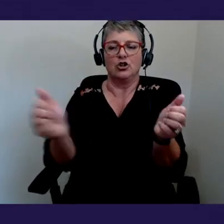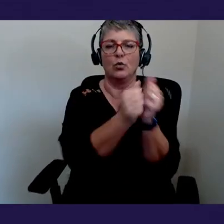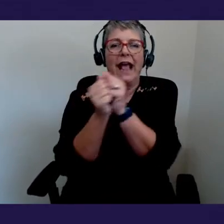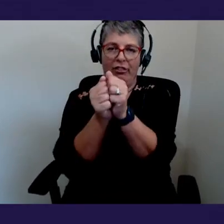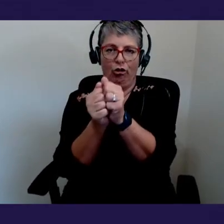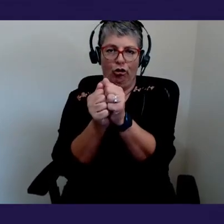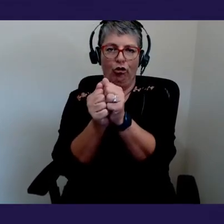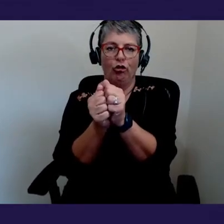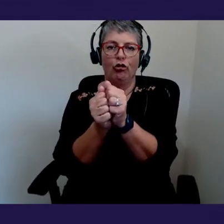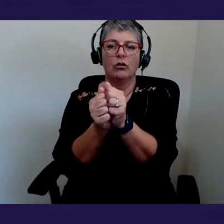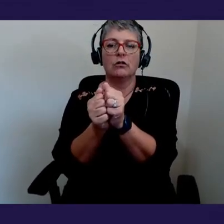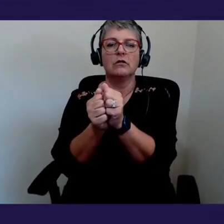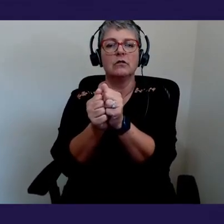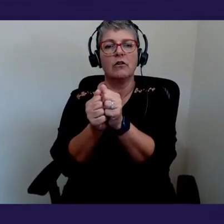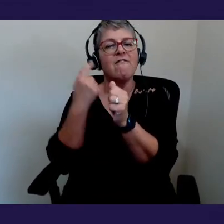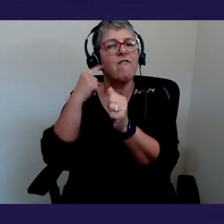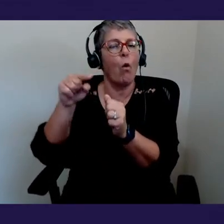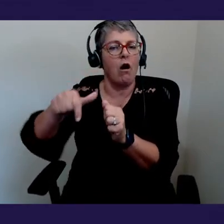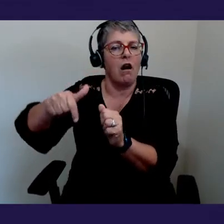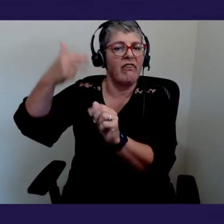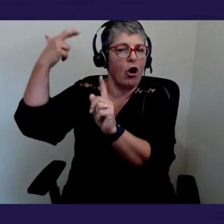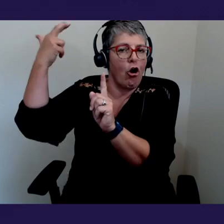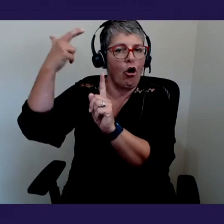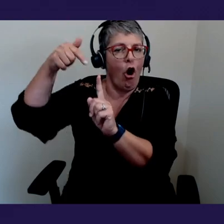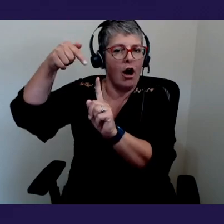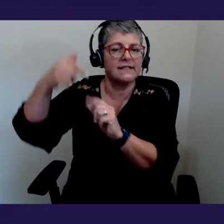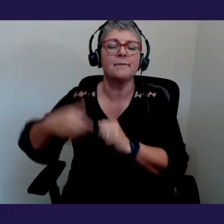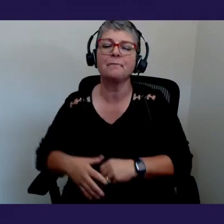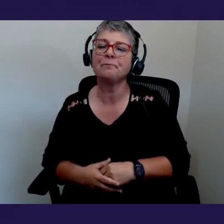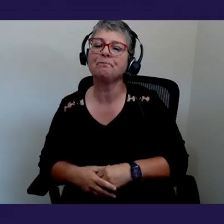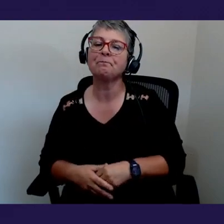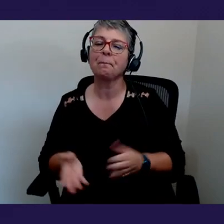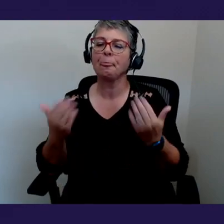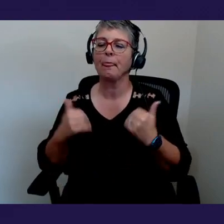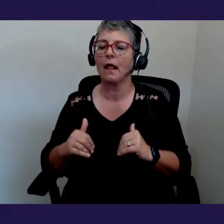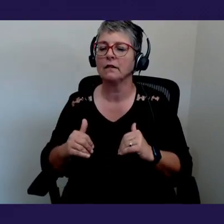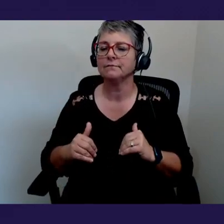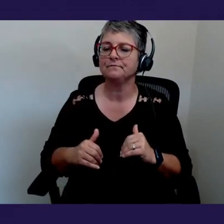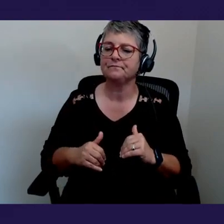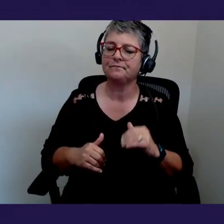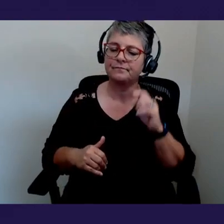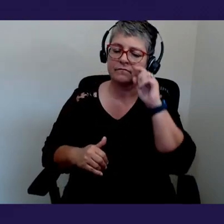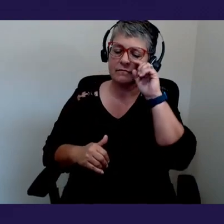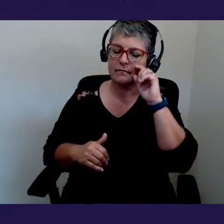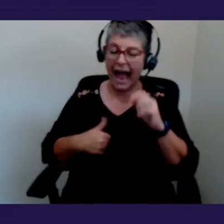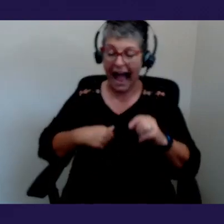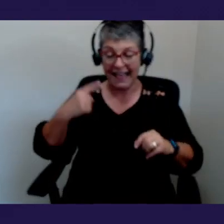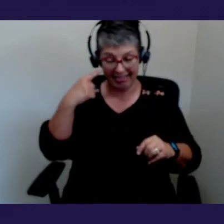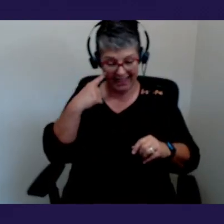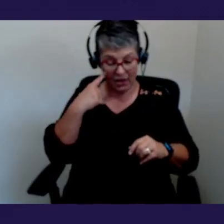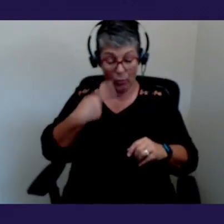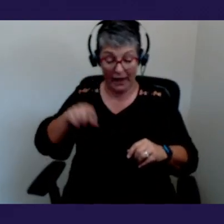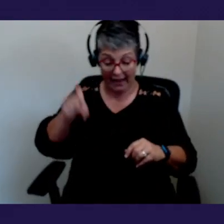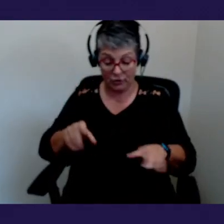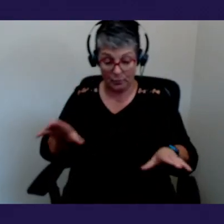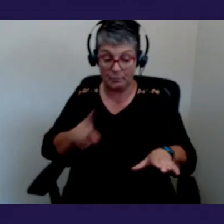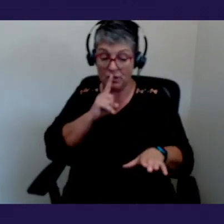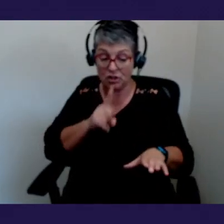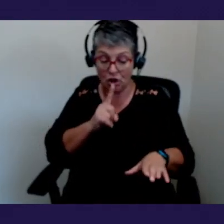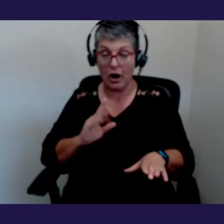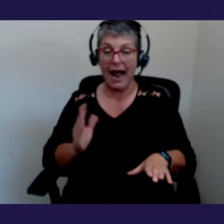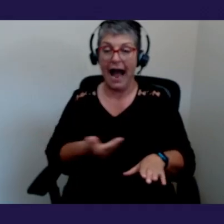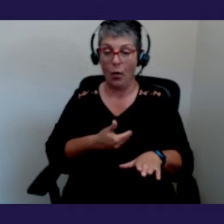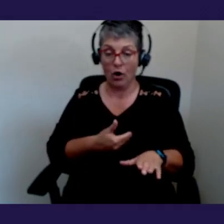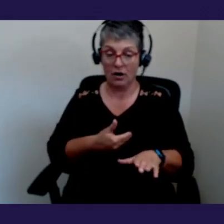seconds? Sure, lucky me. I will just add that I think that at times we need to make sure that our incentives don't have